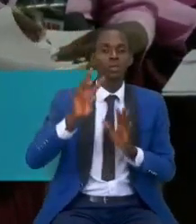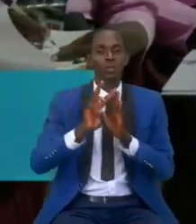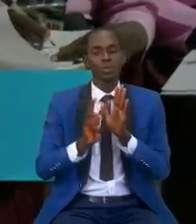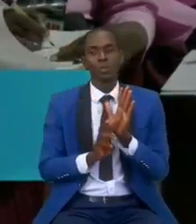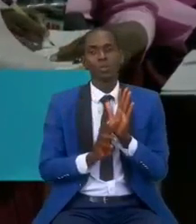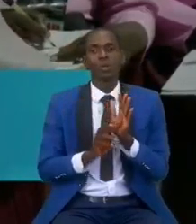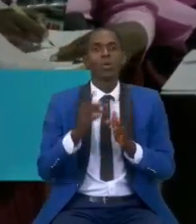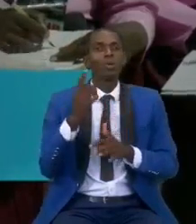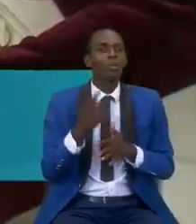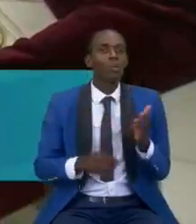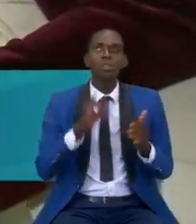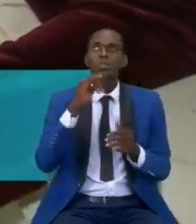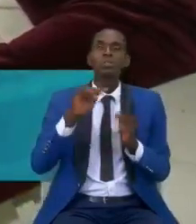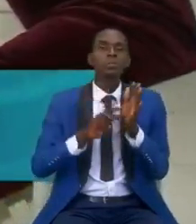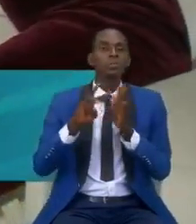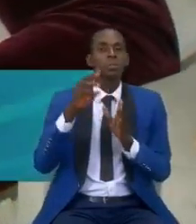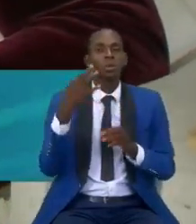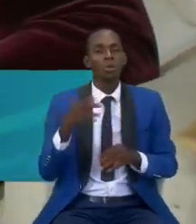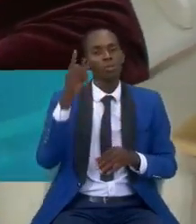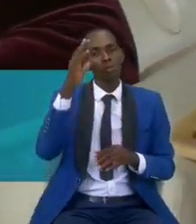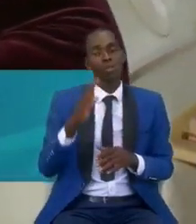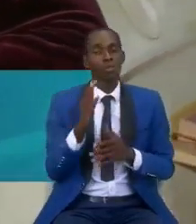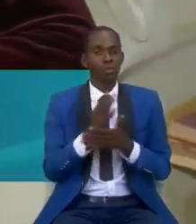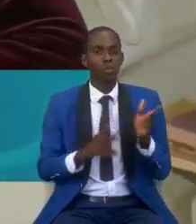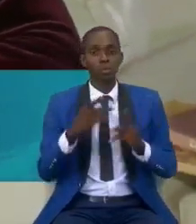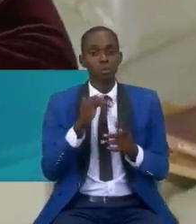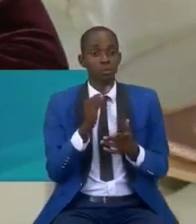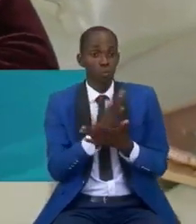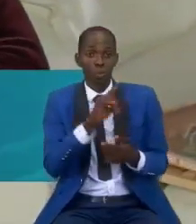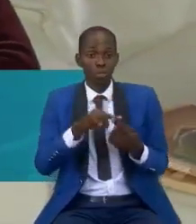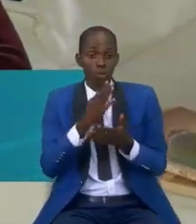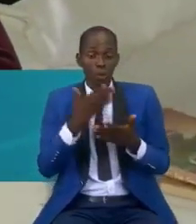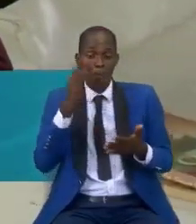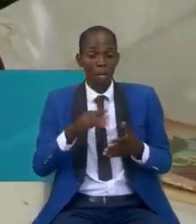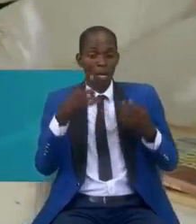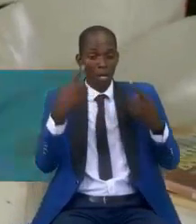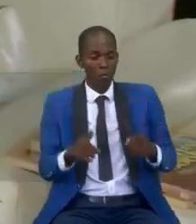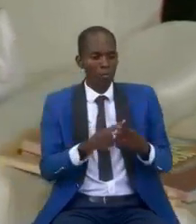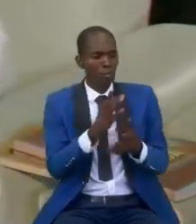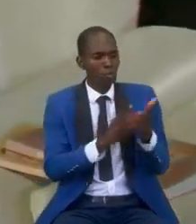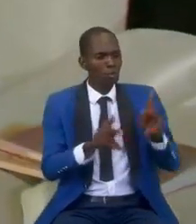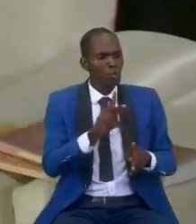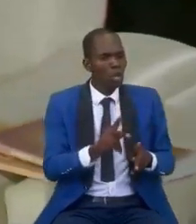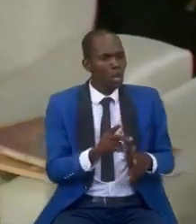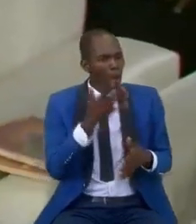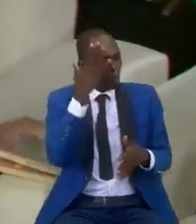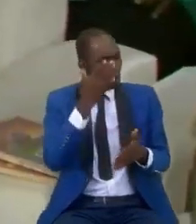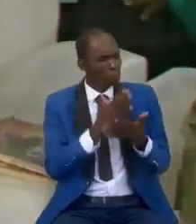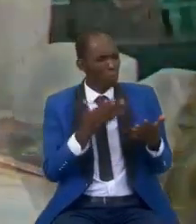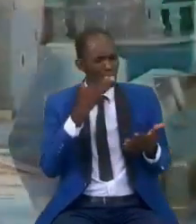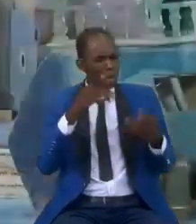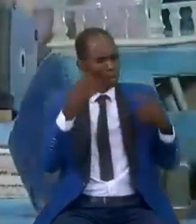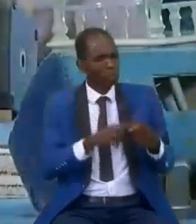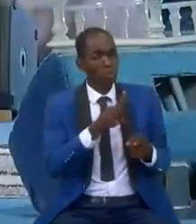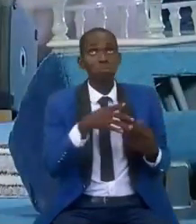will of God. They say, I'll go through that. When somebody is born in a condition like, you know, born blind or born